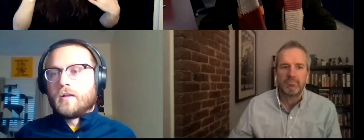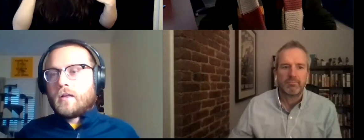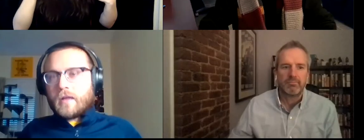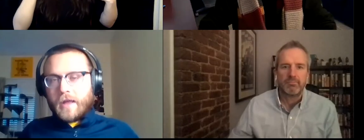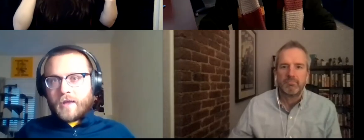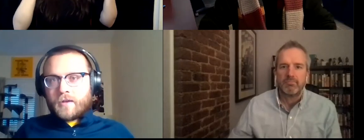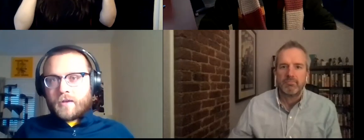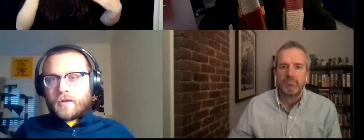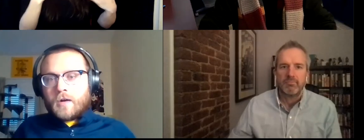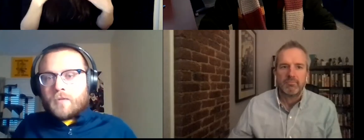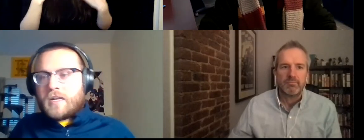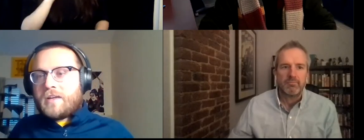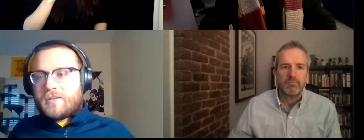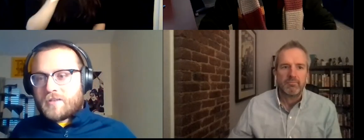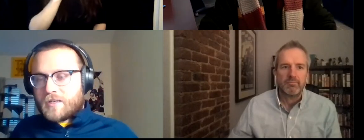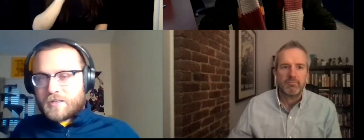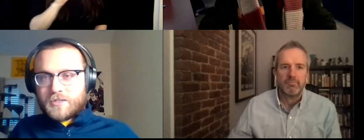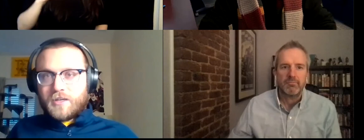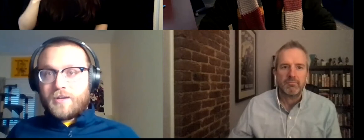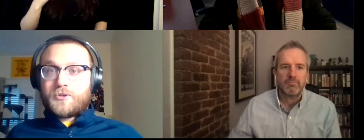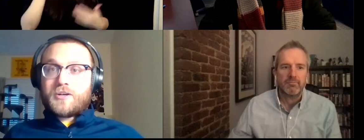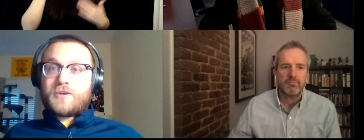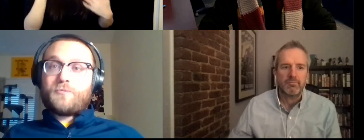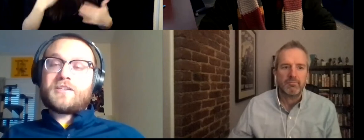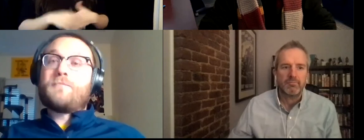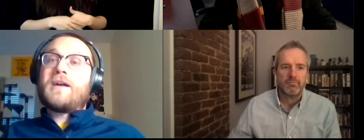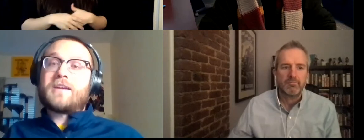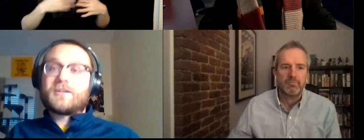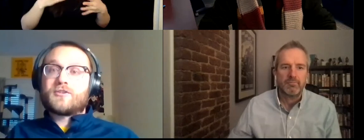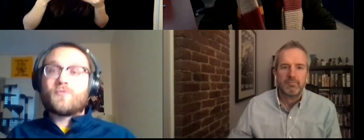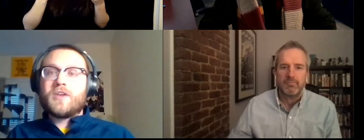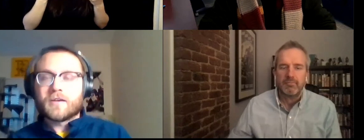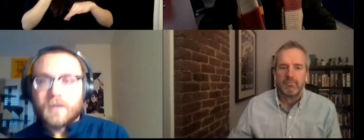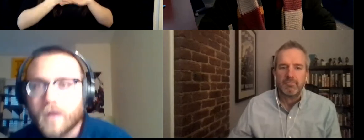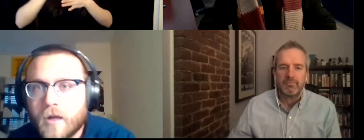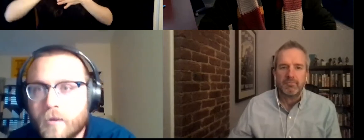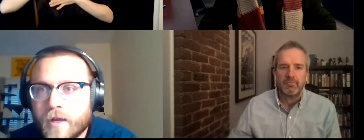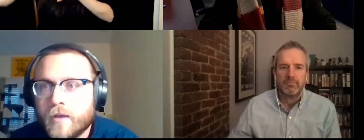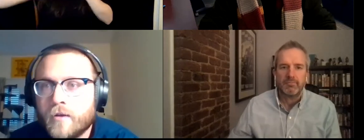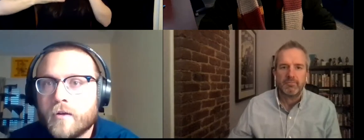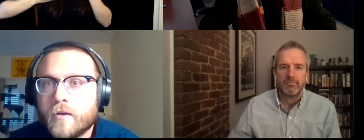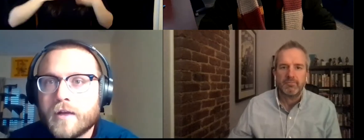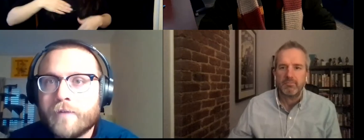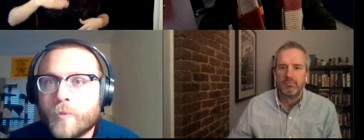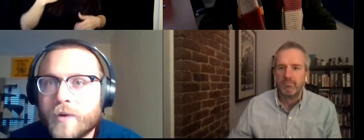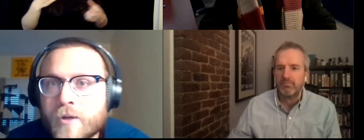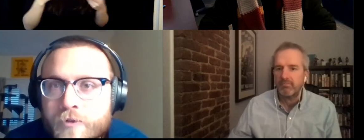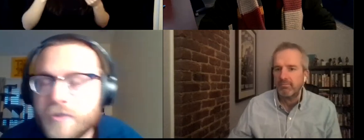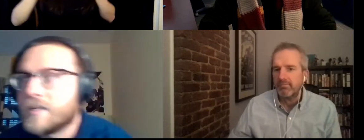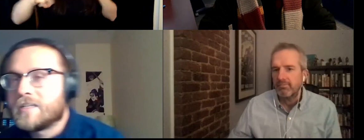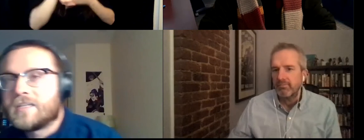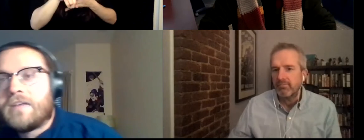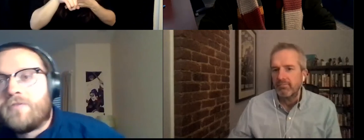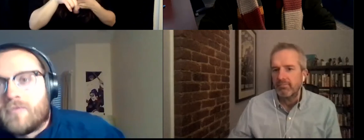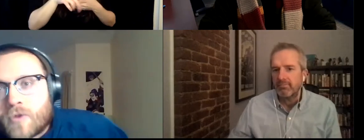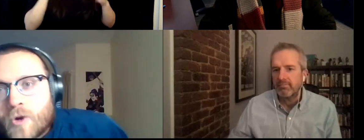it. And attendees, this is the end of the show. Please come back next week. And everybody, hopefully you stay